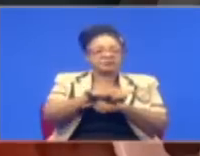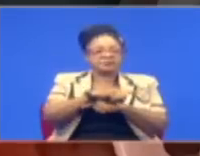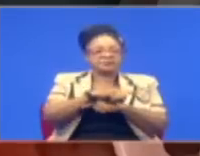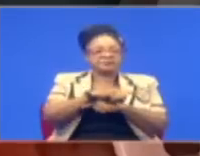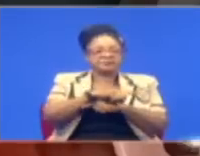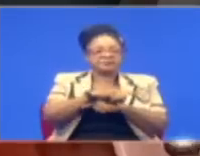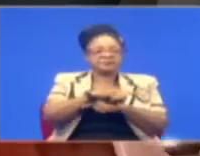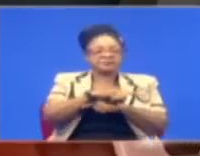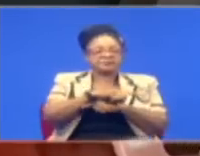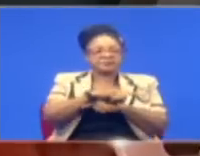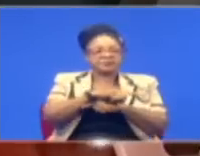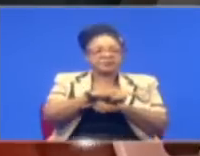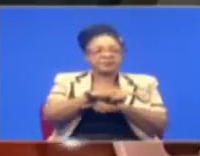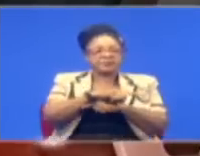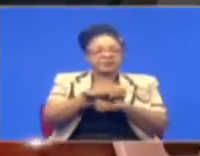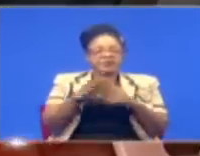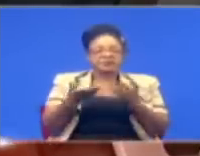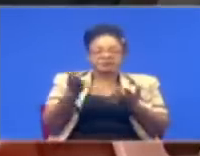Again, let's come to